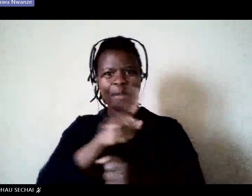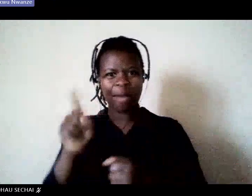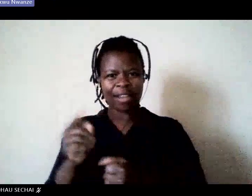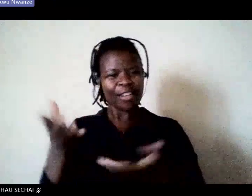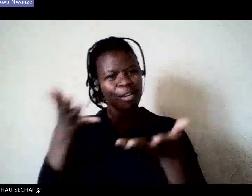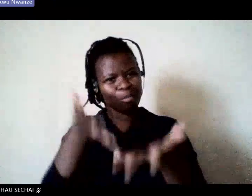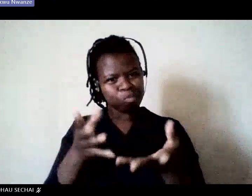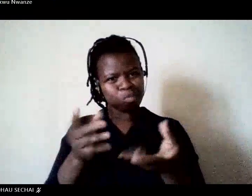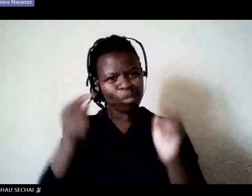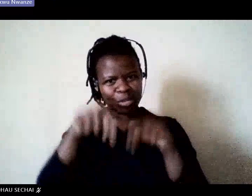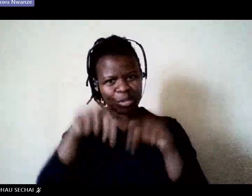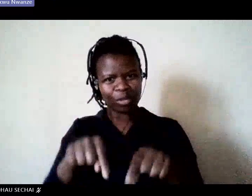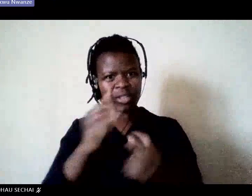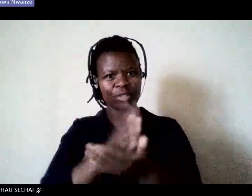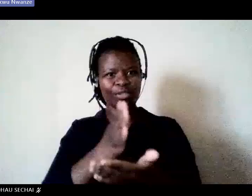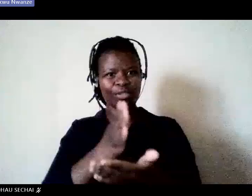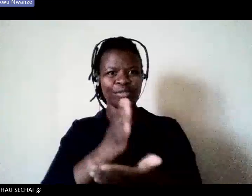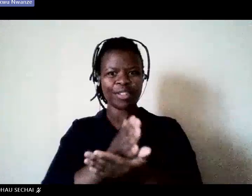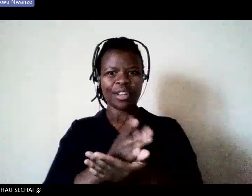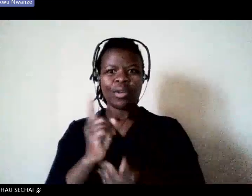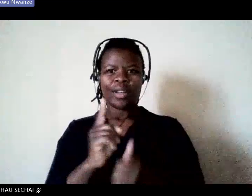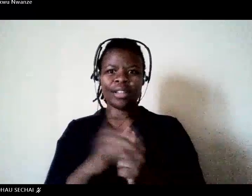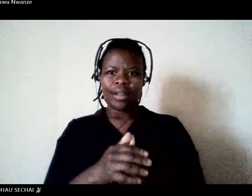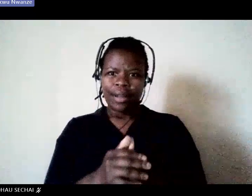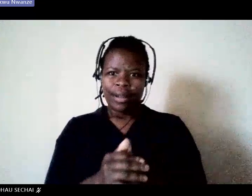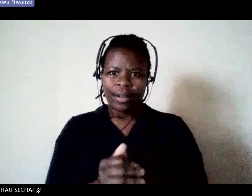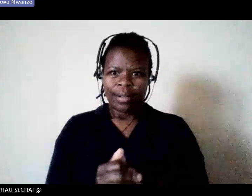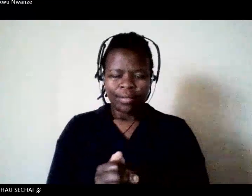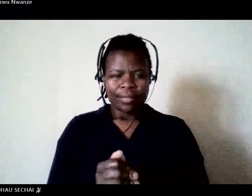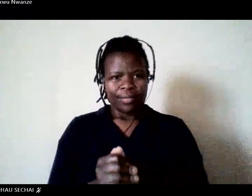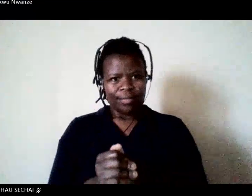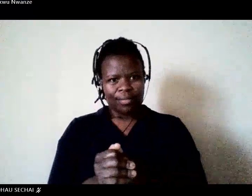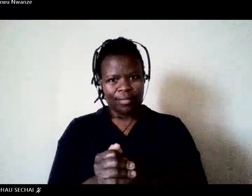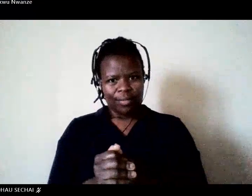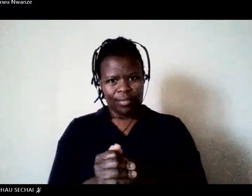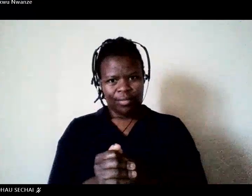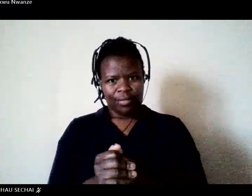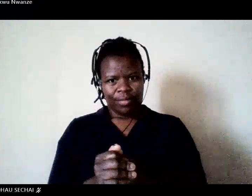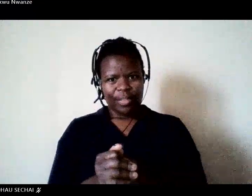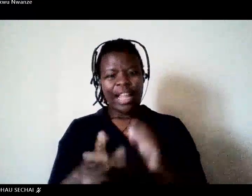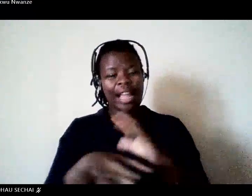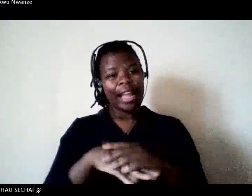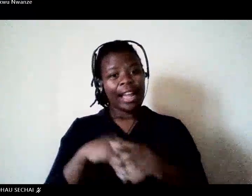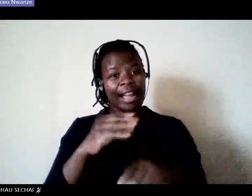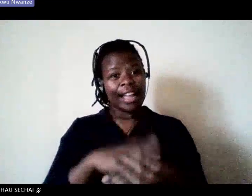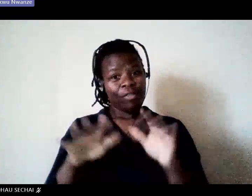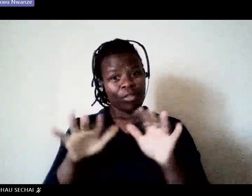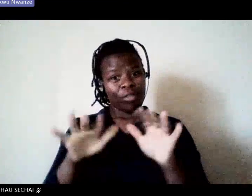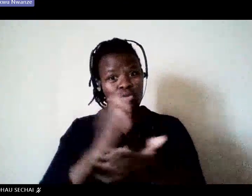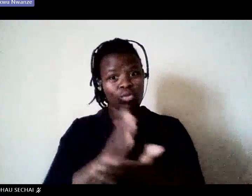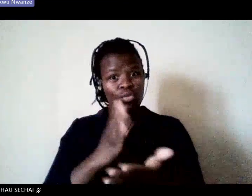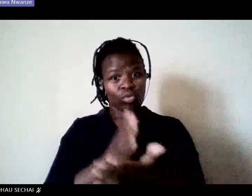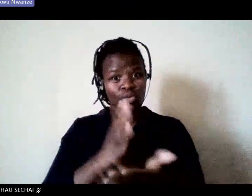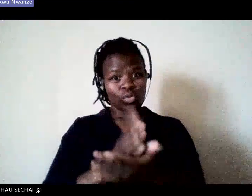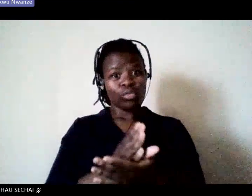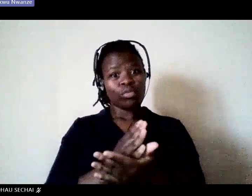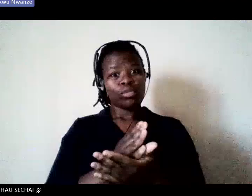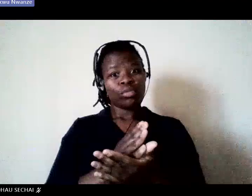my comfort zone. I think Mbali is the person that's taken me the most out of my comfort zone, reminding